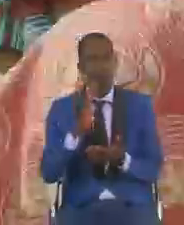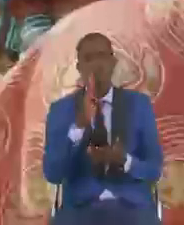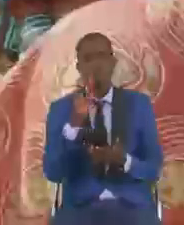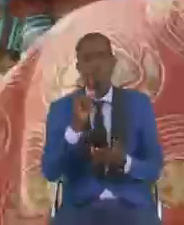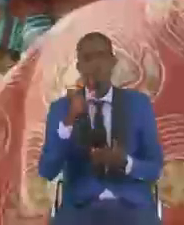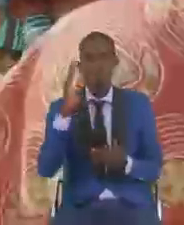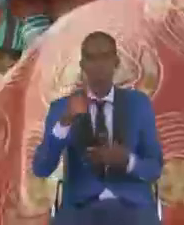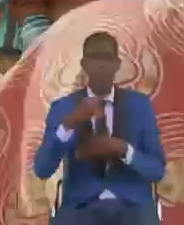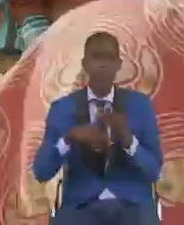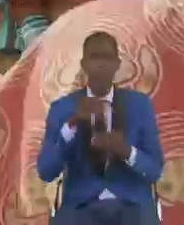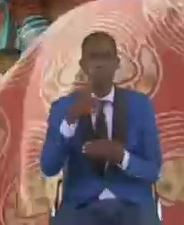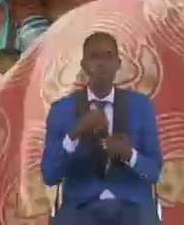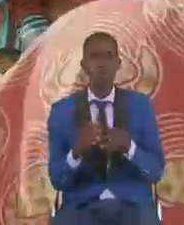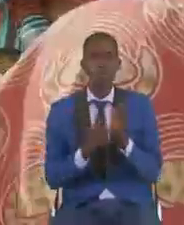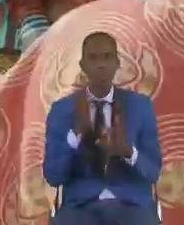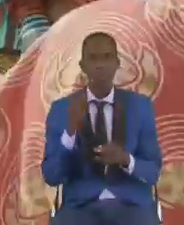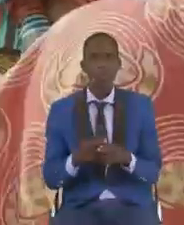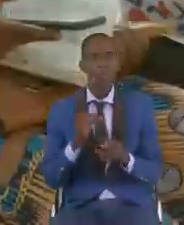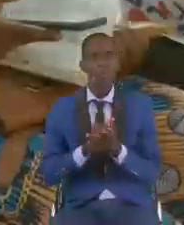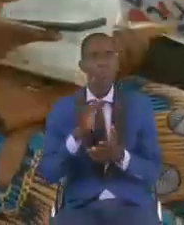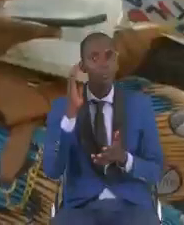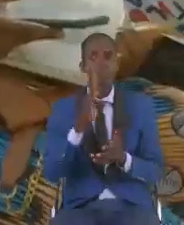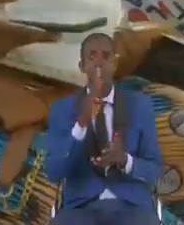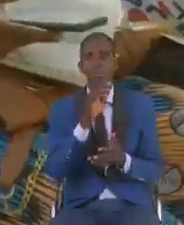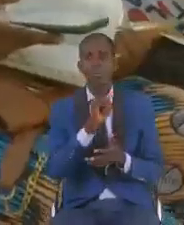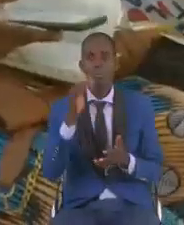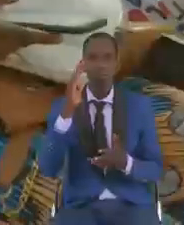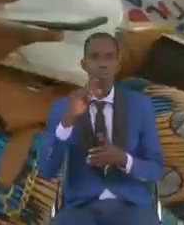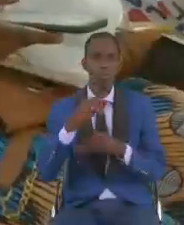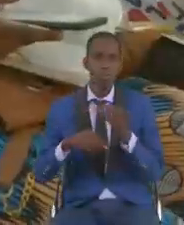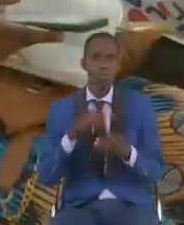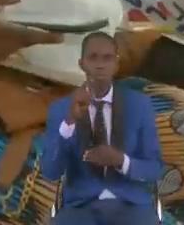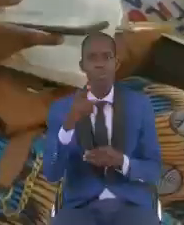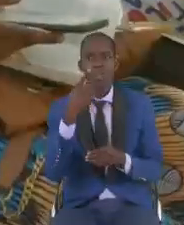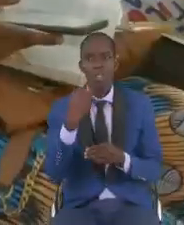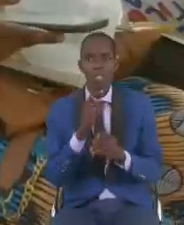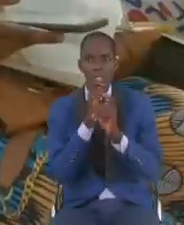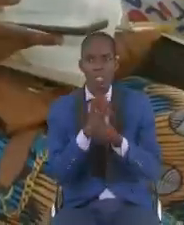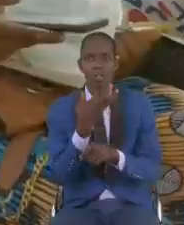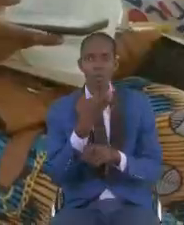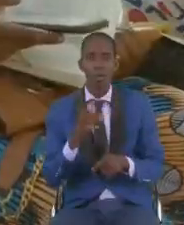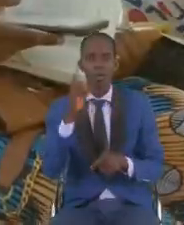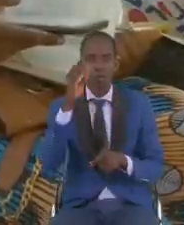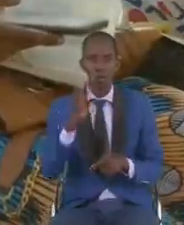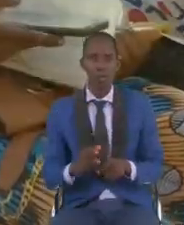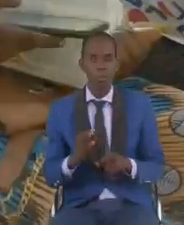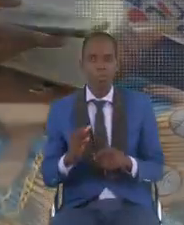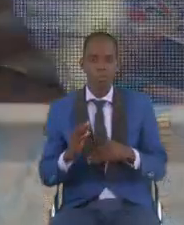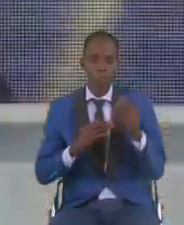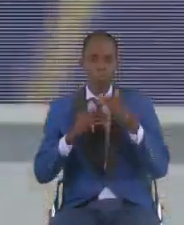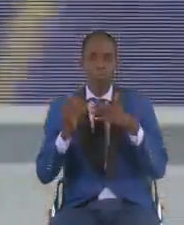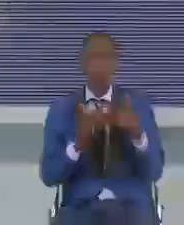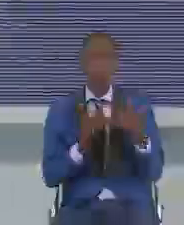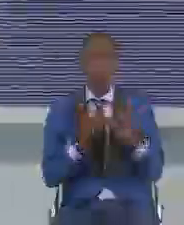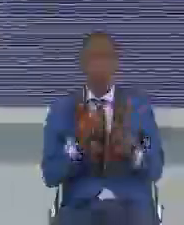you. I said concerning you, the gift of God stirred up in you. And if